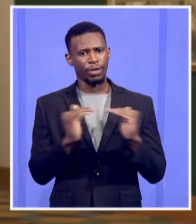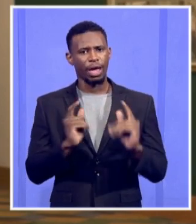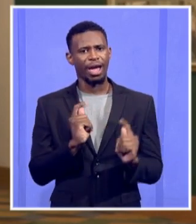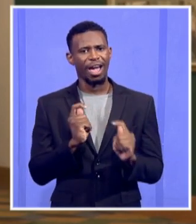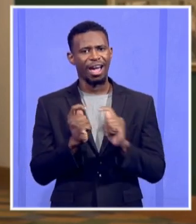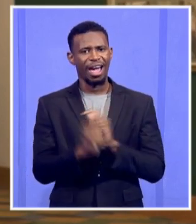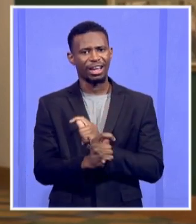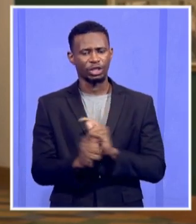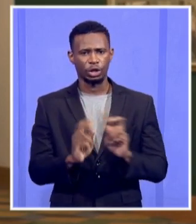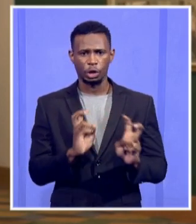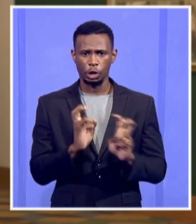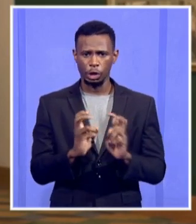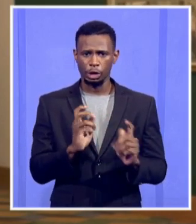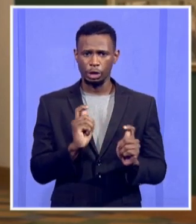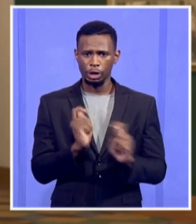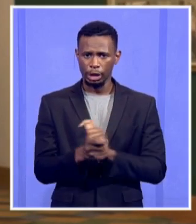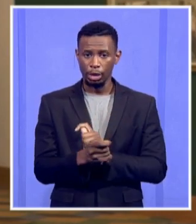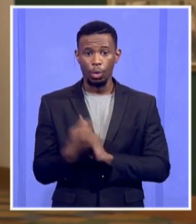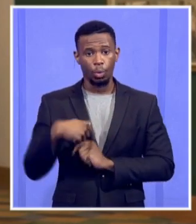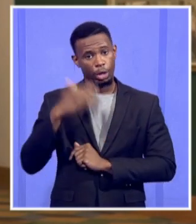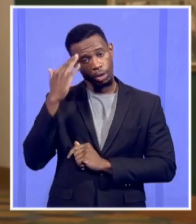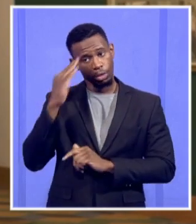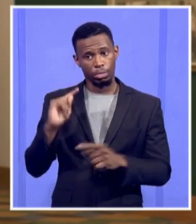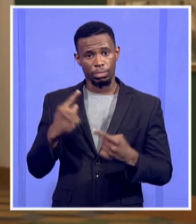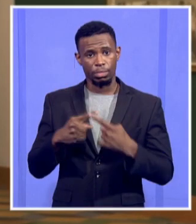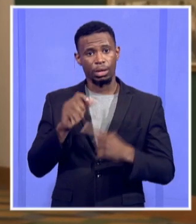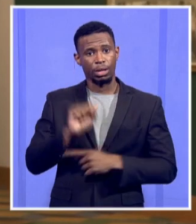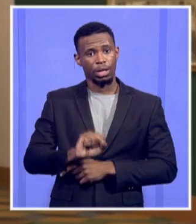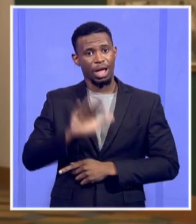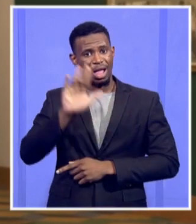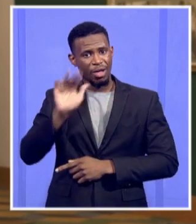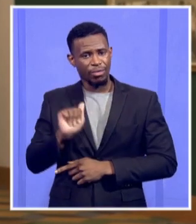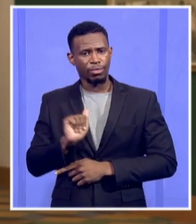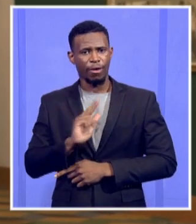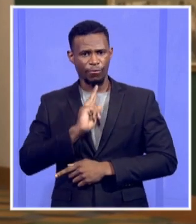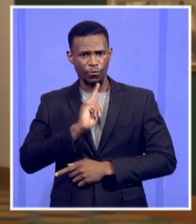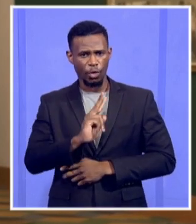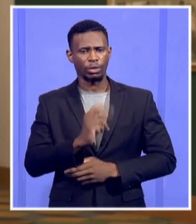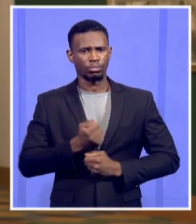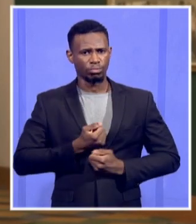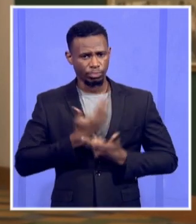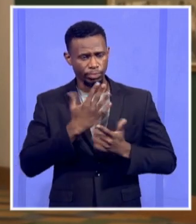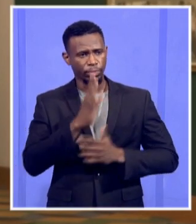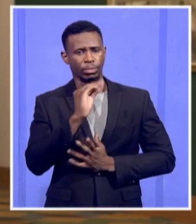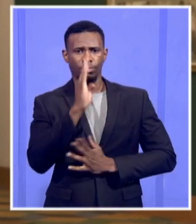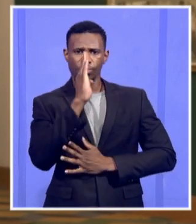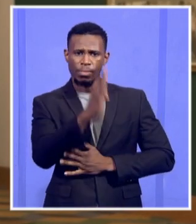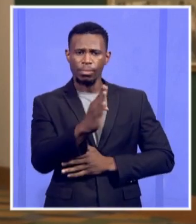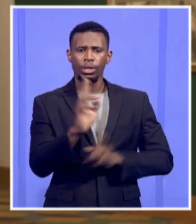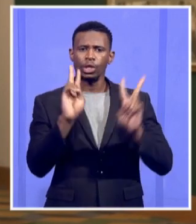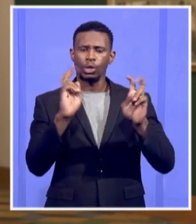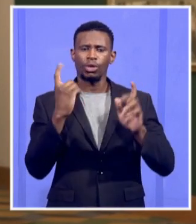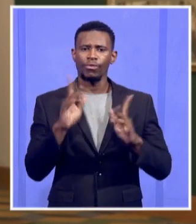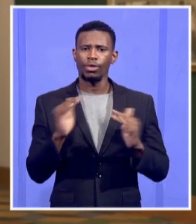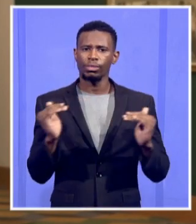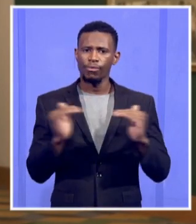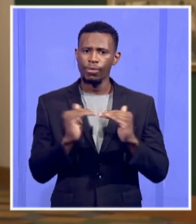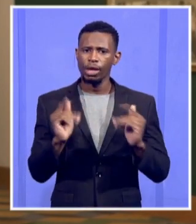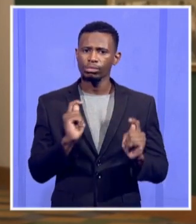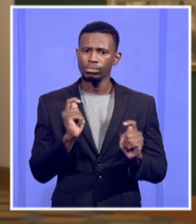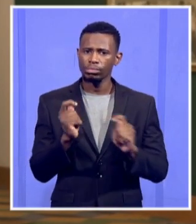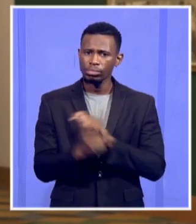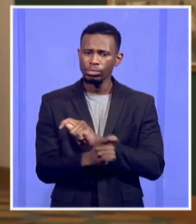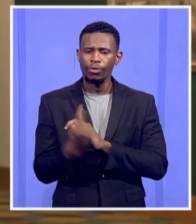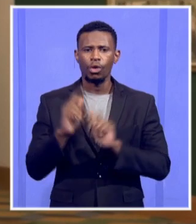know that South Africa has been very vocal on the issue of the just energy transition. The president saying that